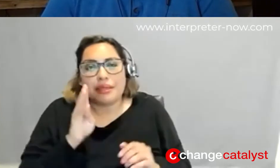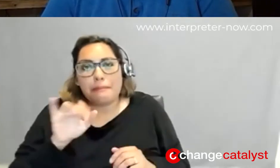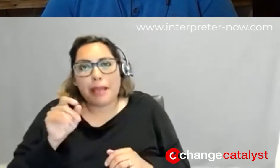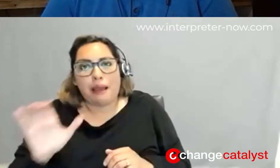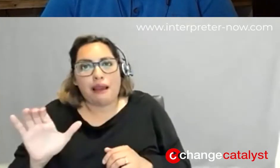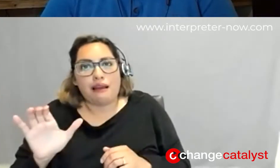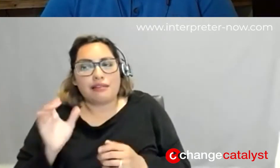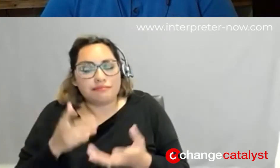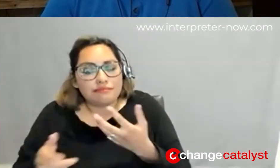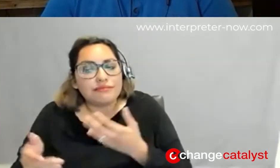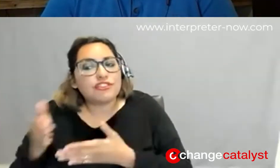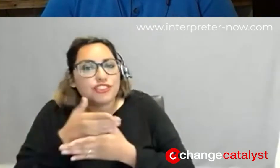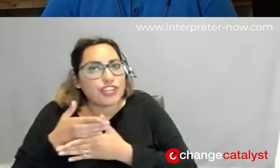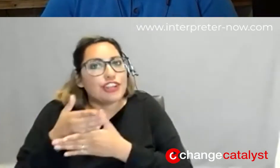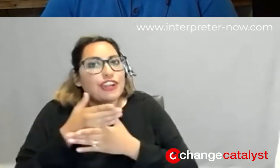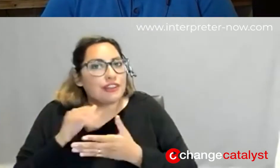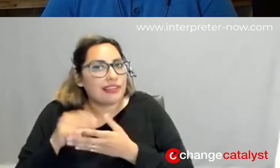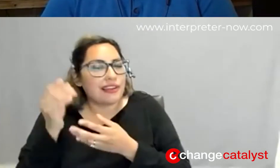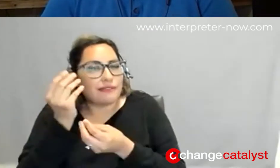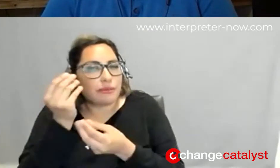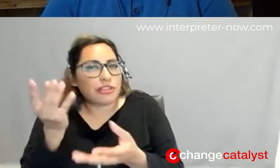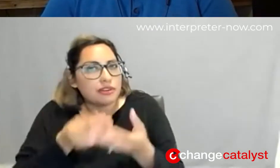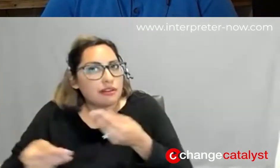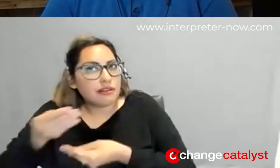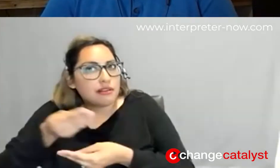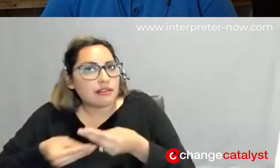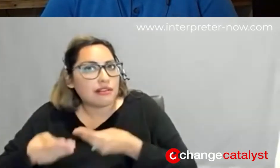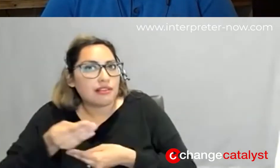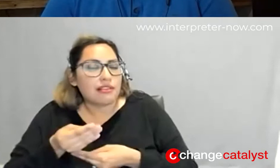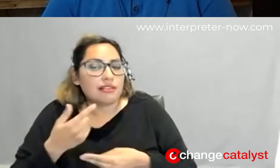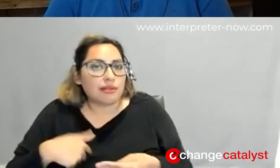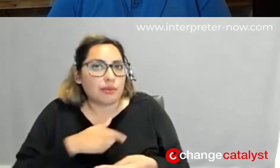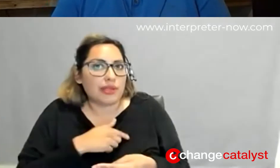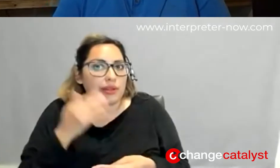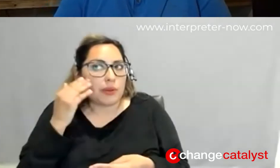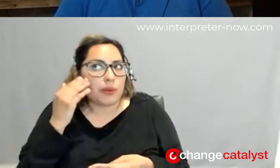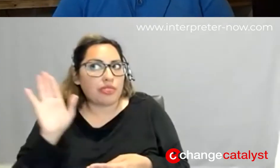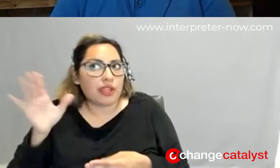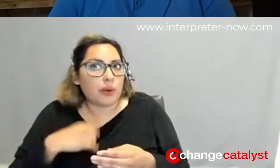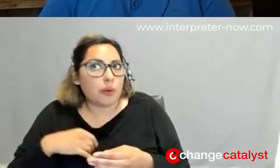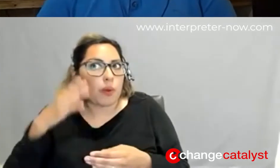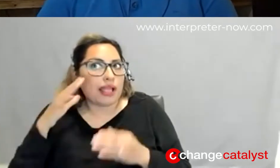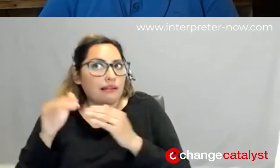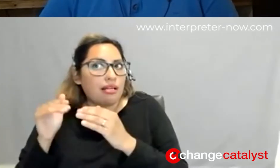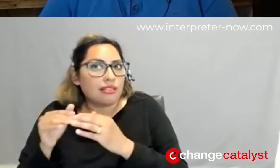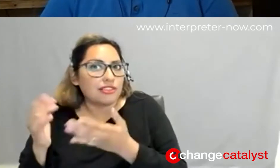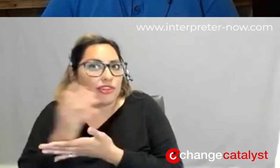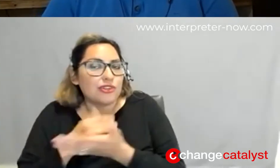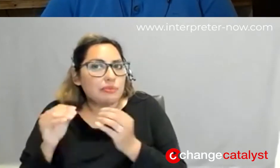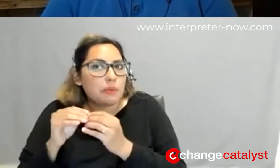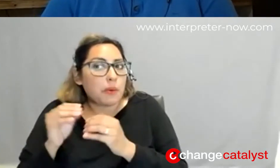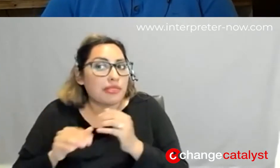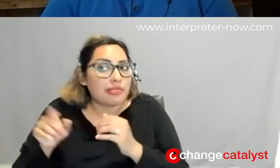understanding, knowing, finding out that so-and-so, their white colleague makes more than them and has